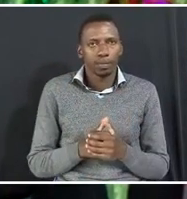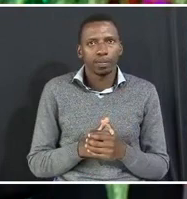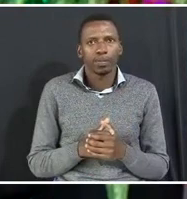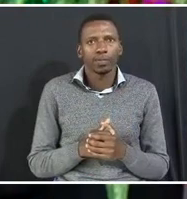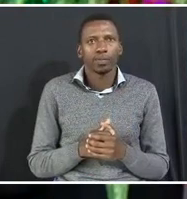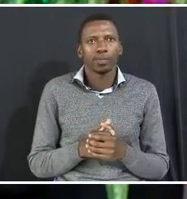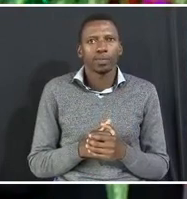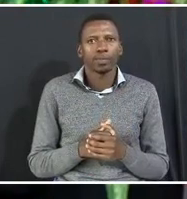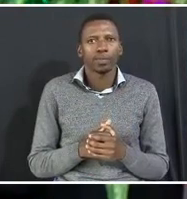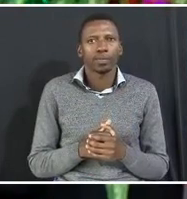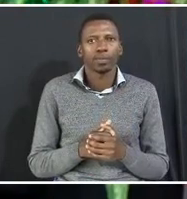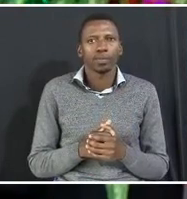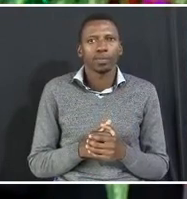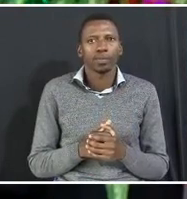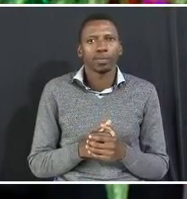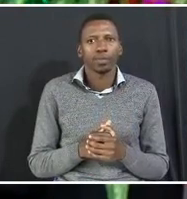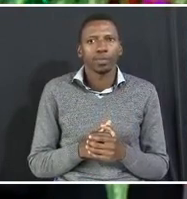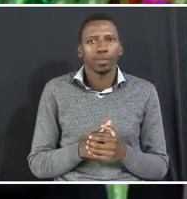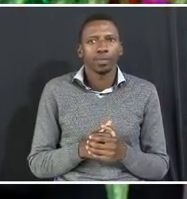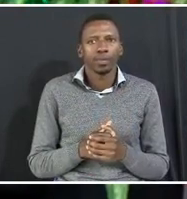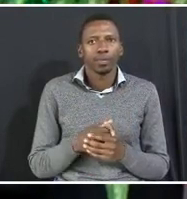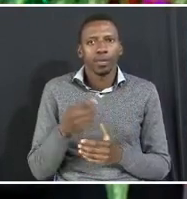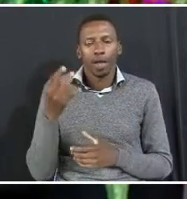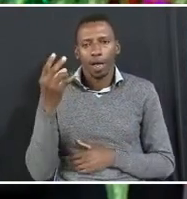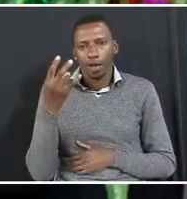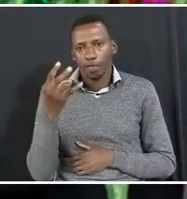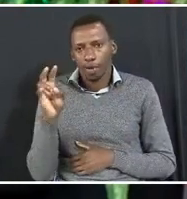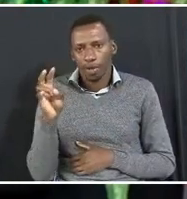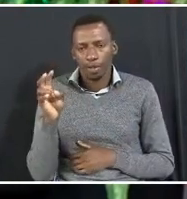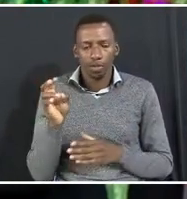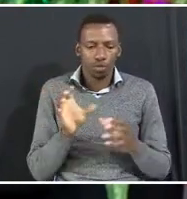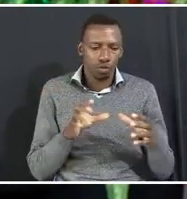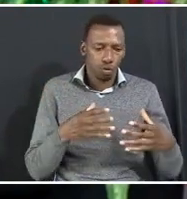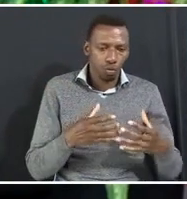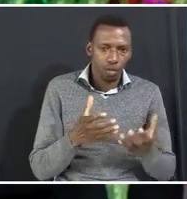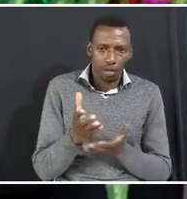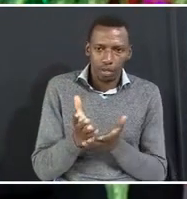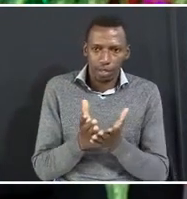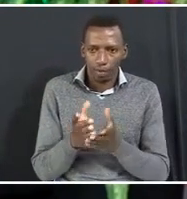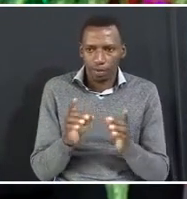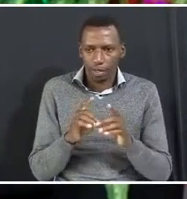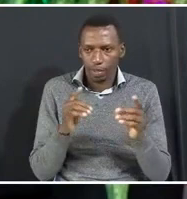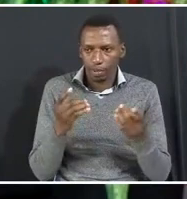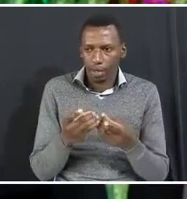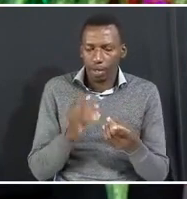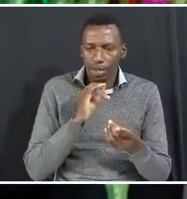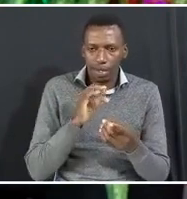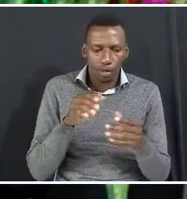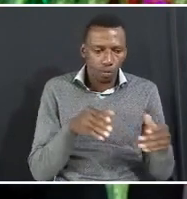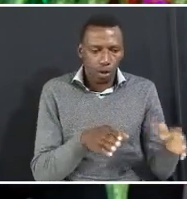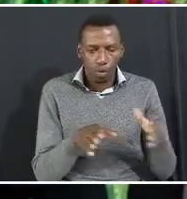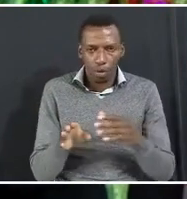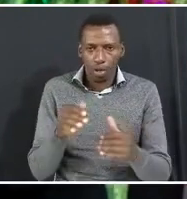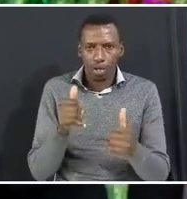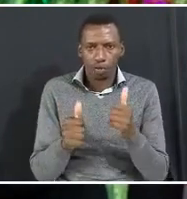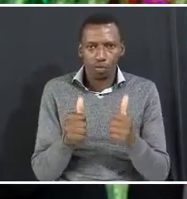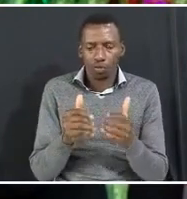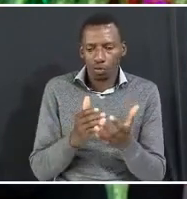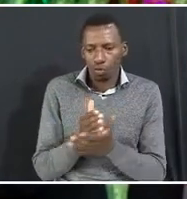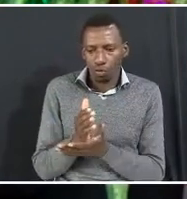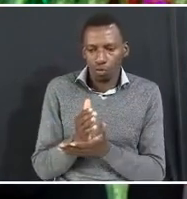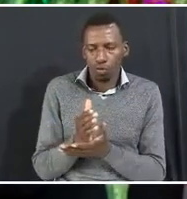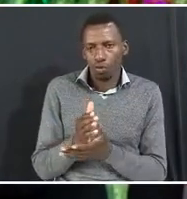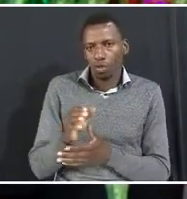it means that the Adventist Community Service Department is a channel through which the local SDA